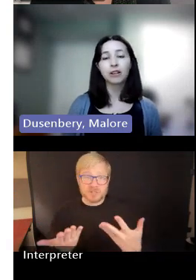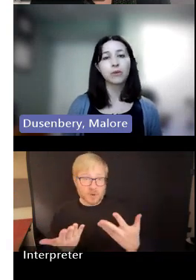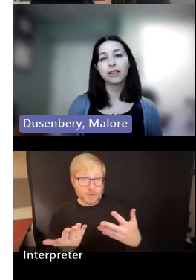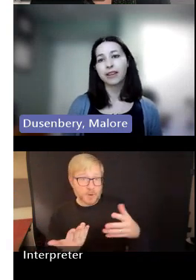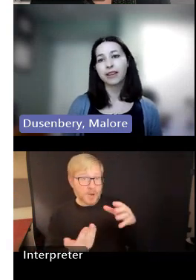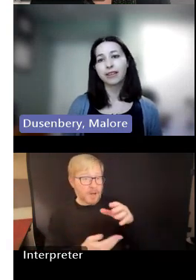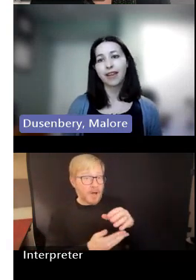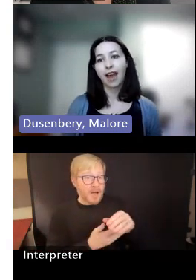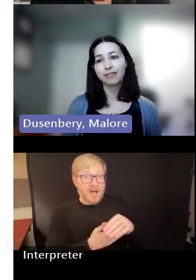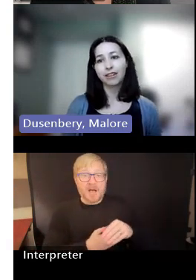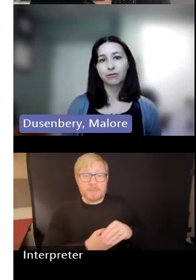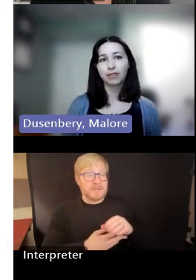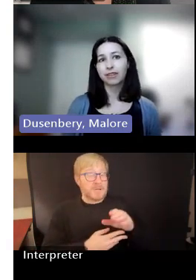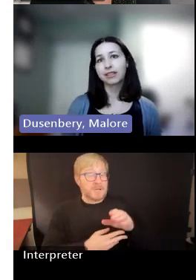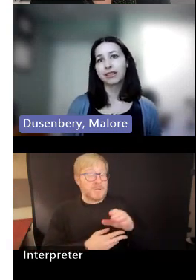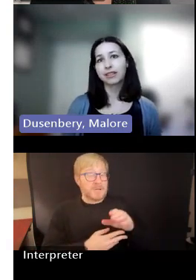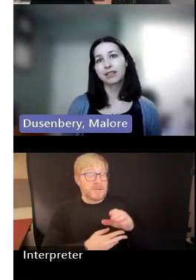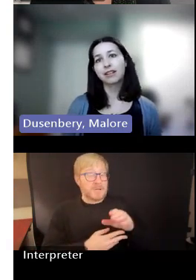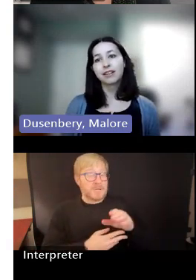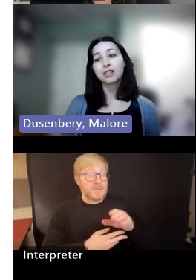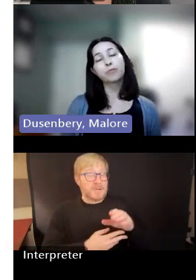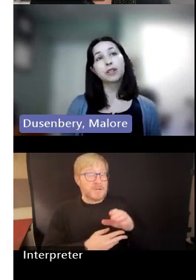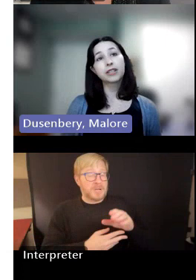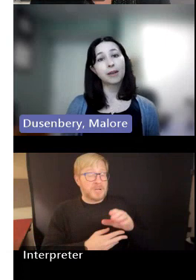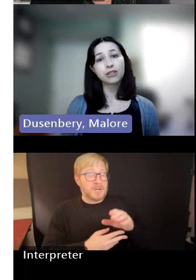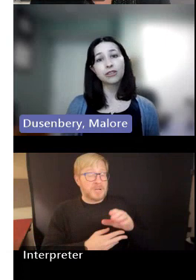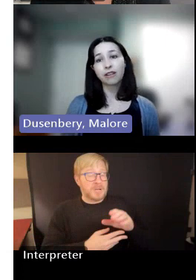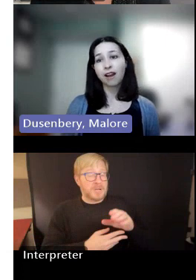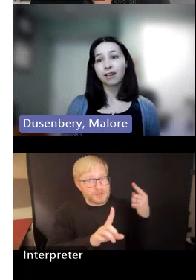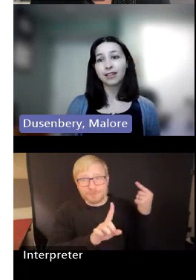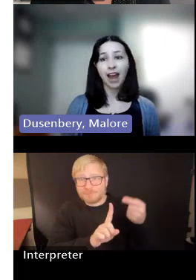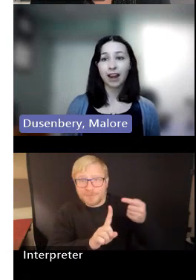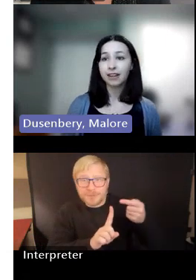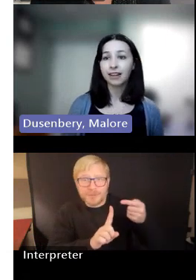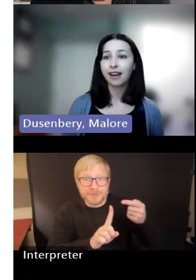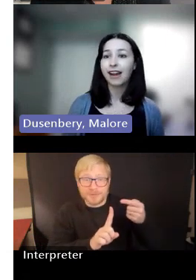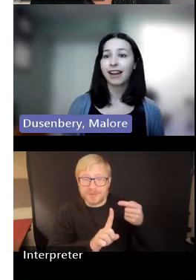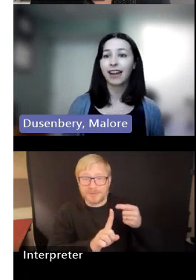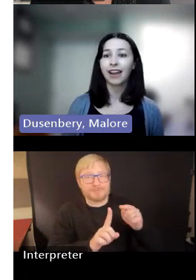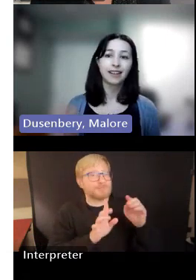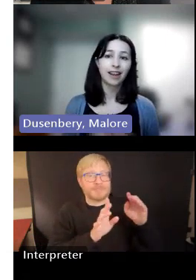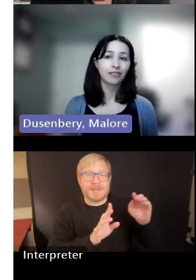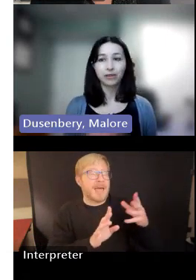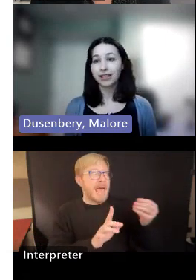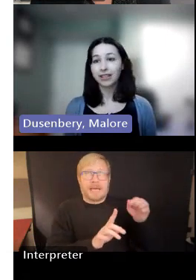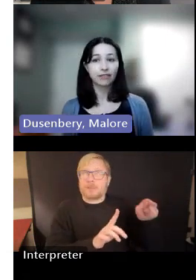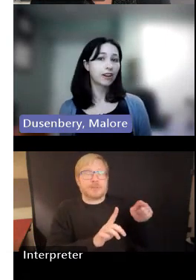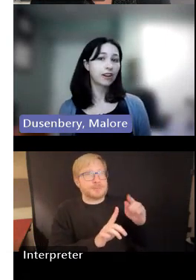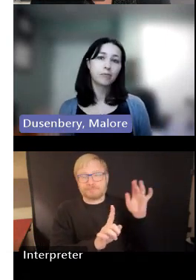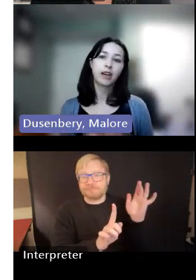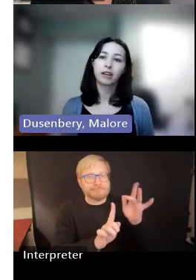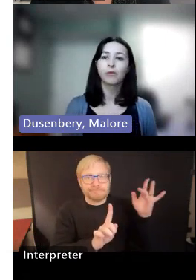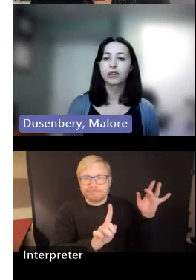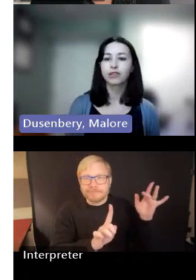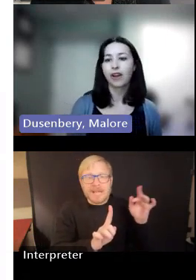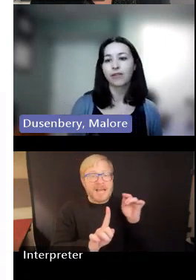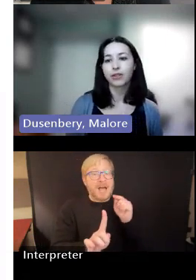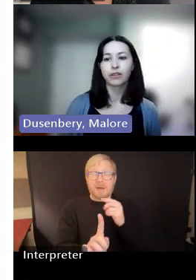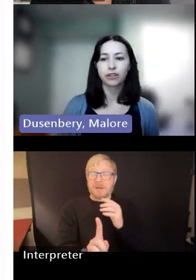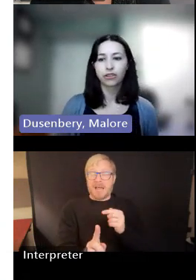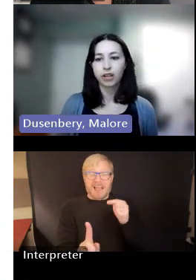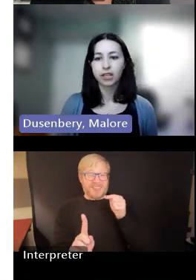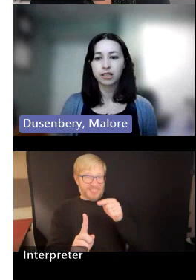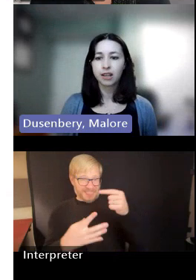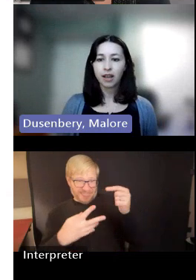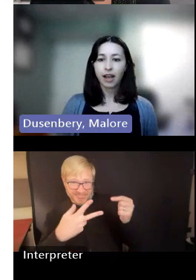really eloquently, that these perceptions are not static and can look really different depending on where survivors